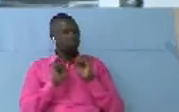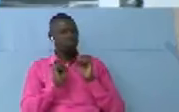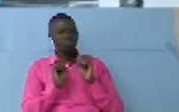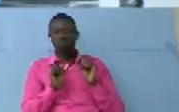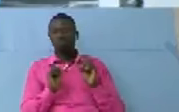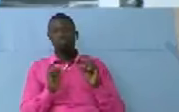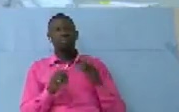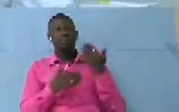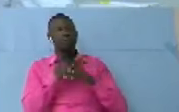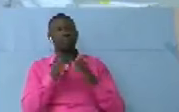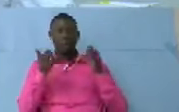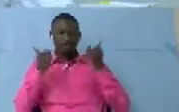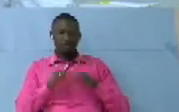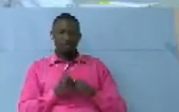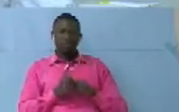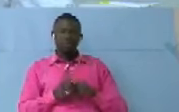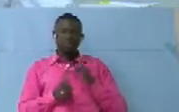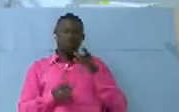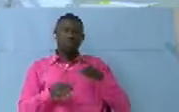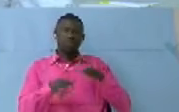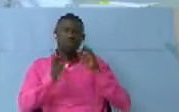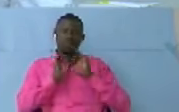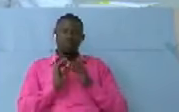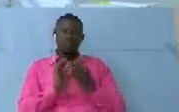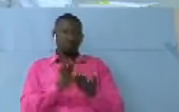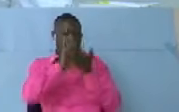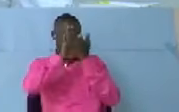No, it never happened. Were you taken before a